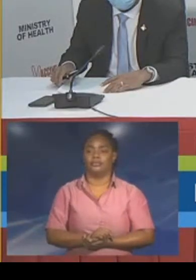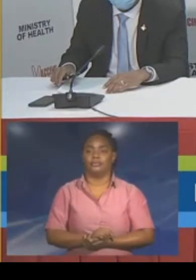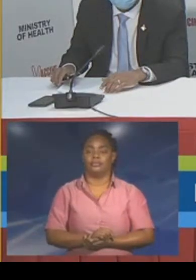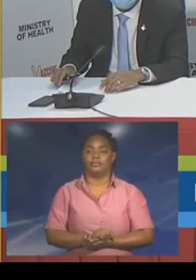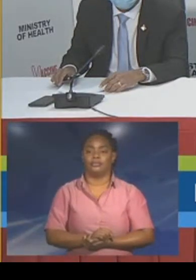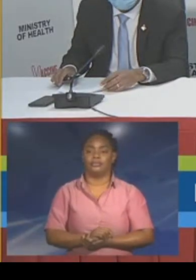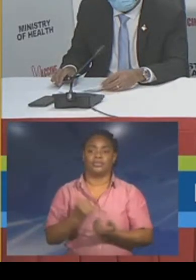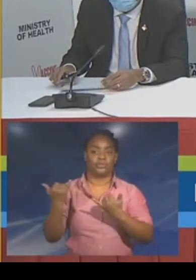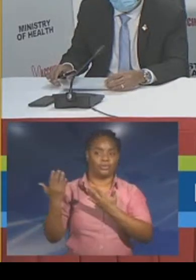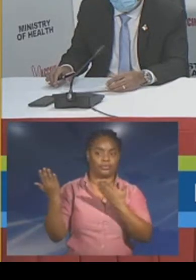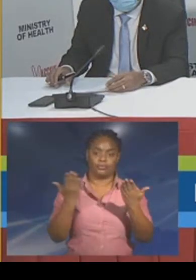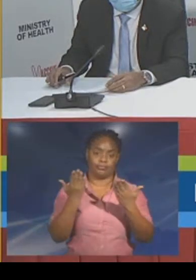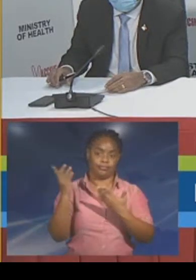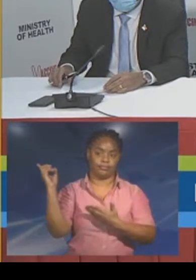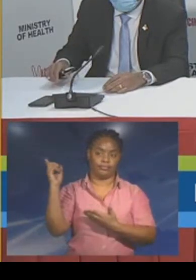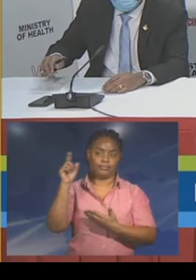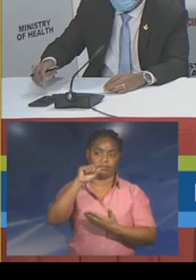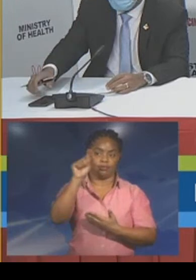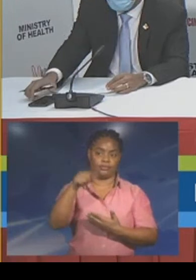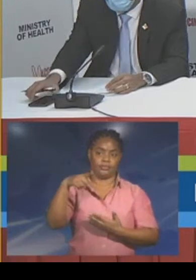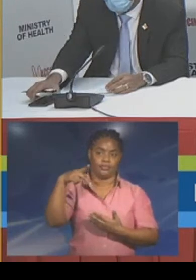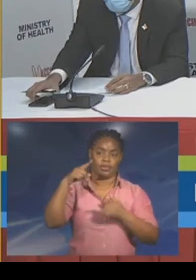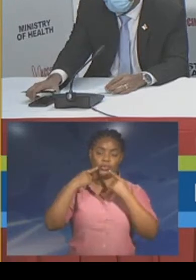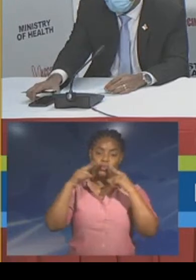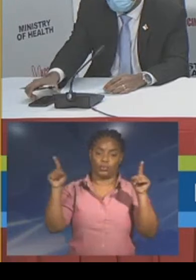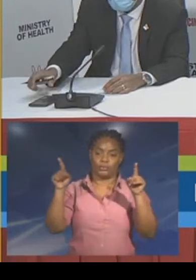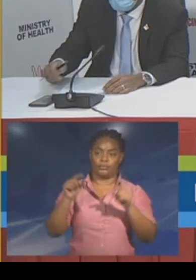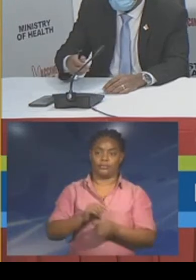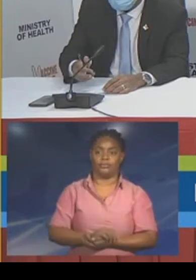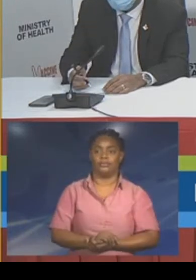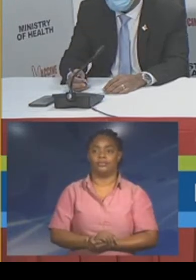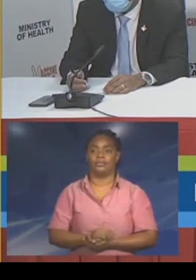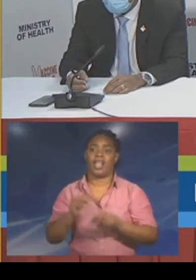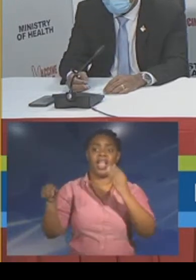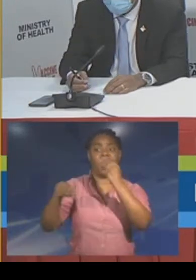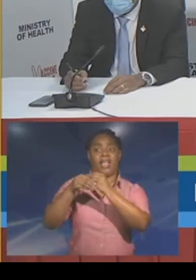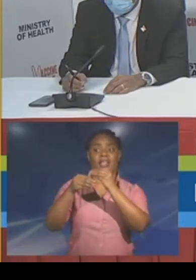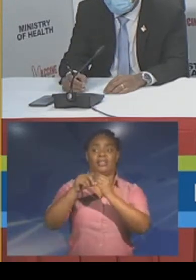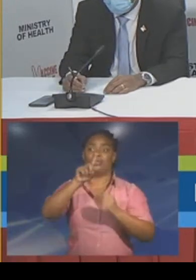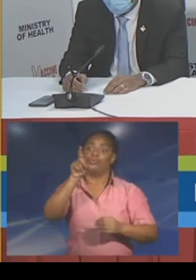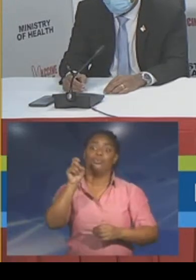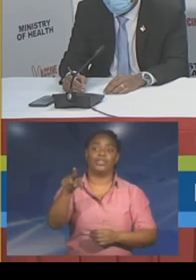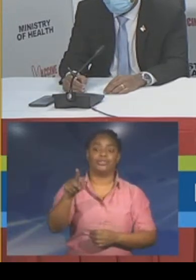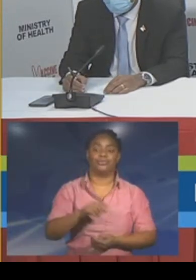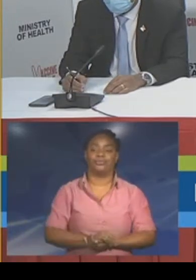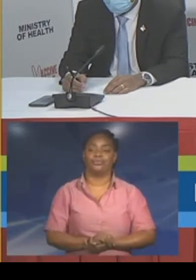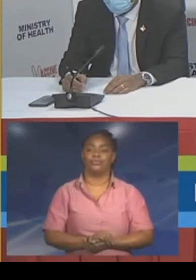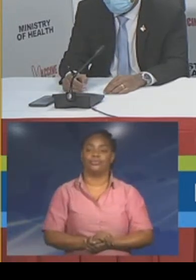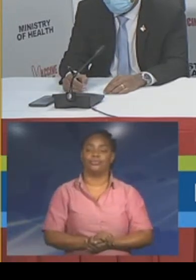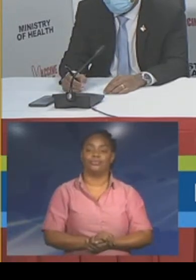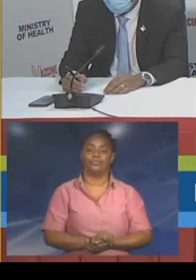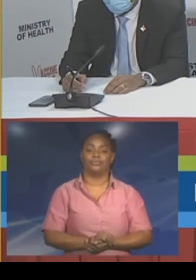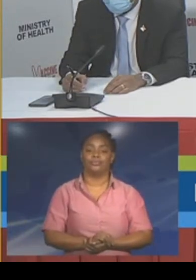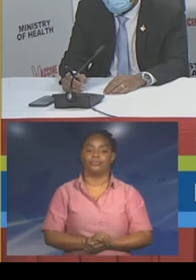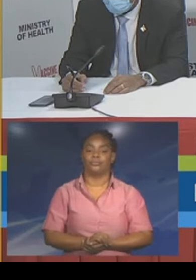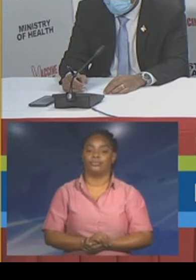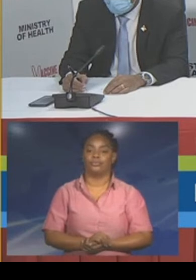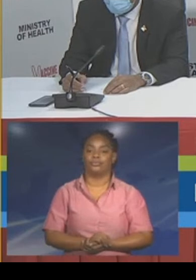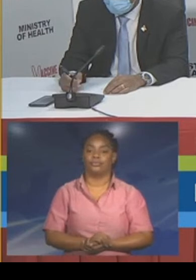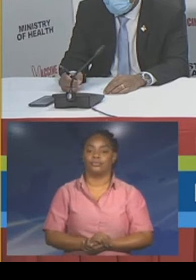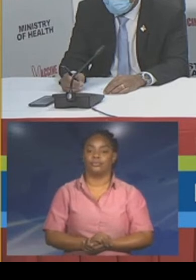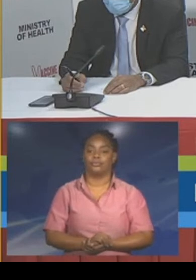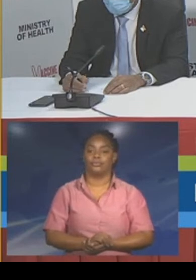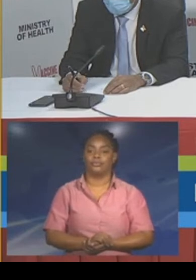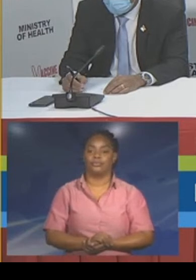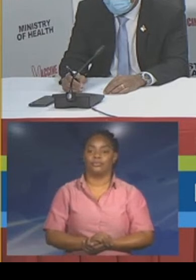across to azpnews.com for a follow-up question. Good morning again, Al. My question is